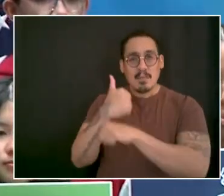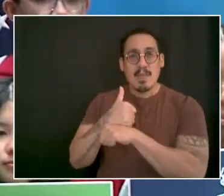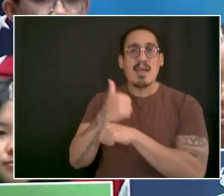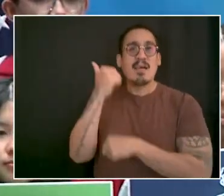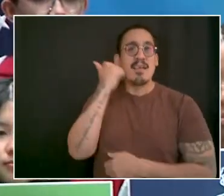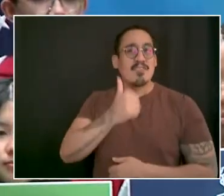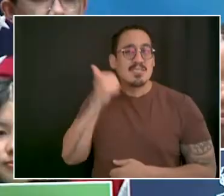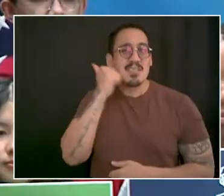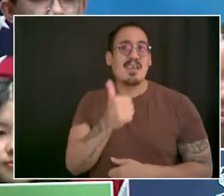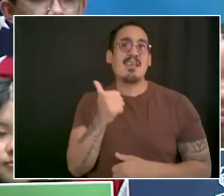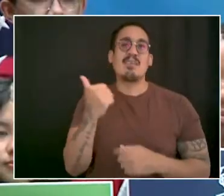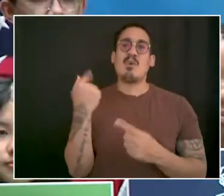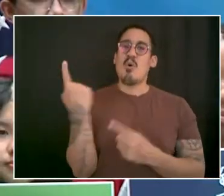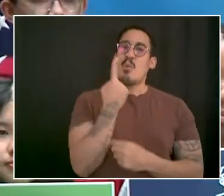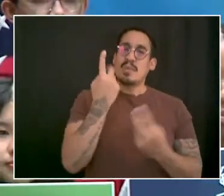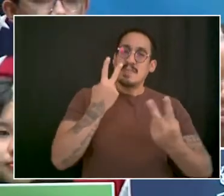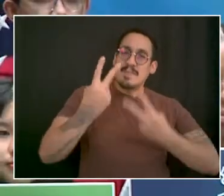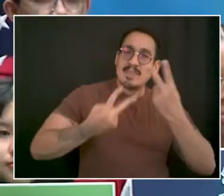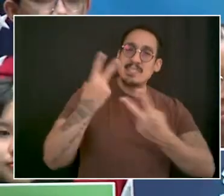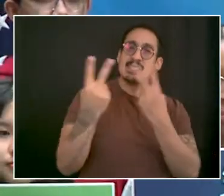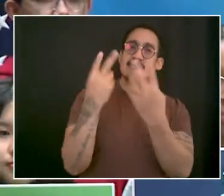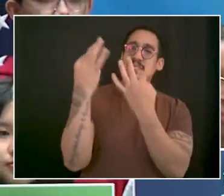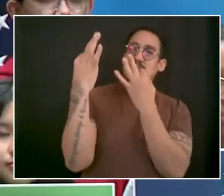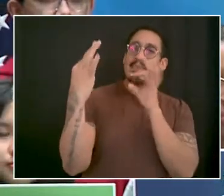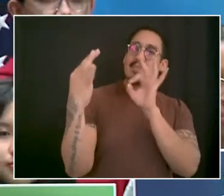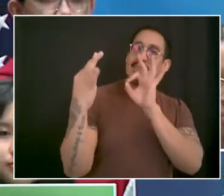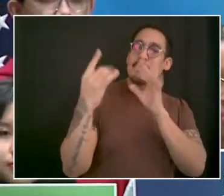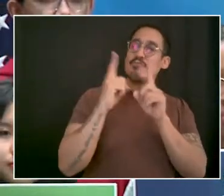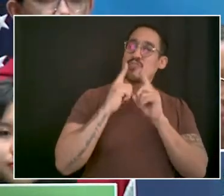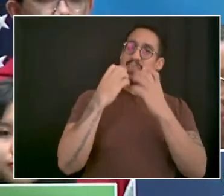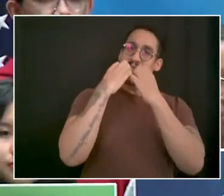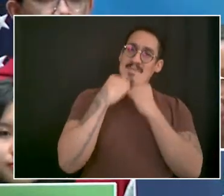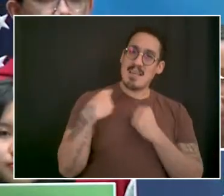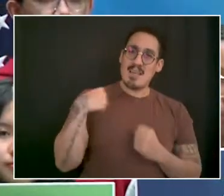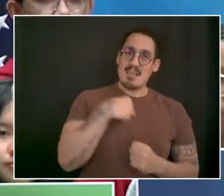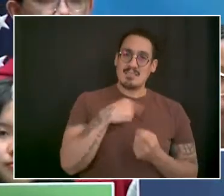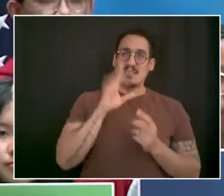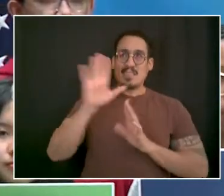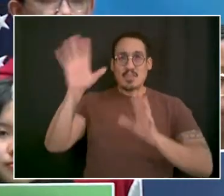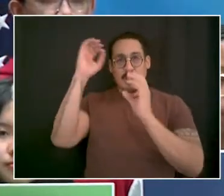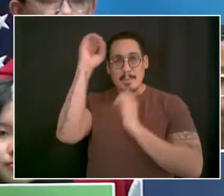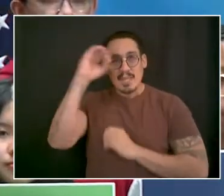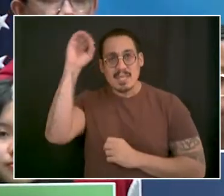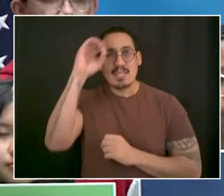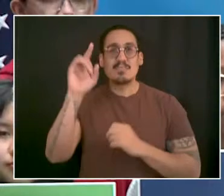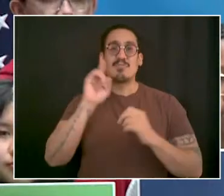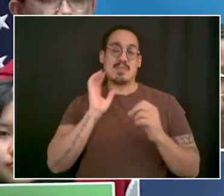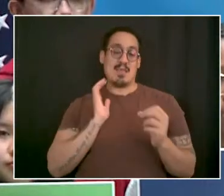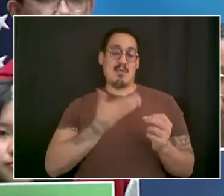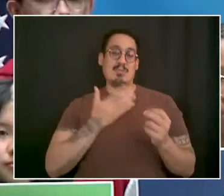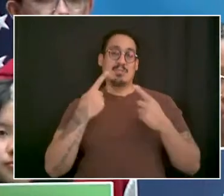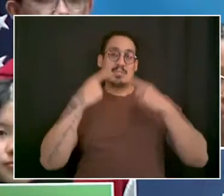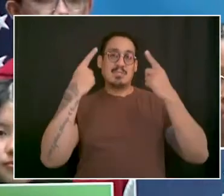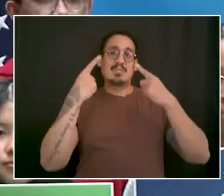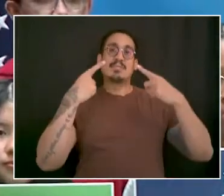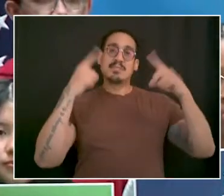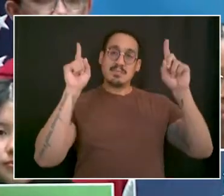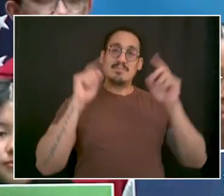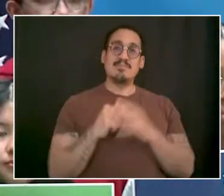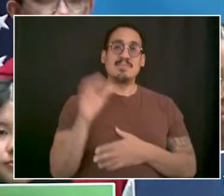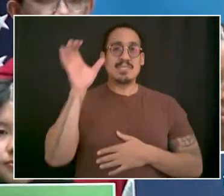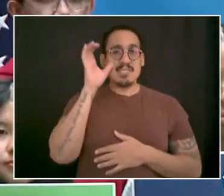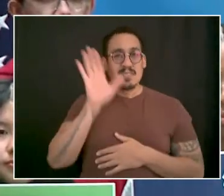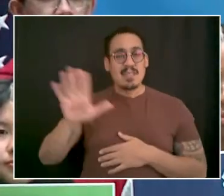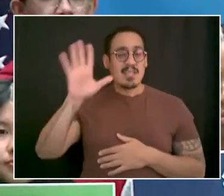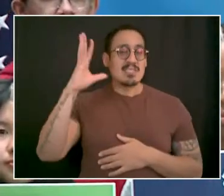guidance to support our continued success. Listening to their experiences is always so beneficial. Today, I'm honored